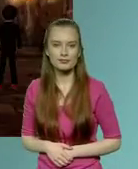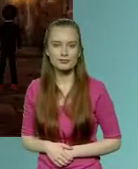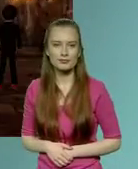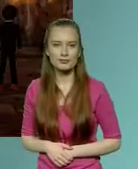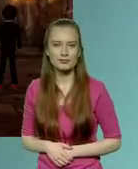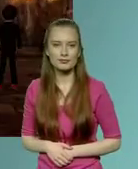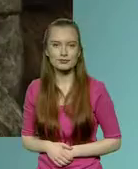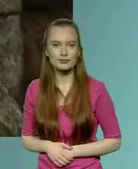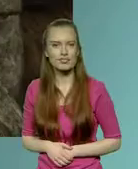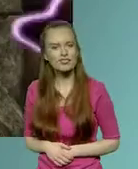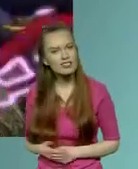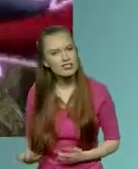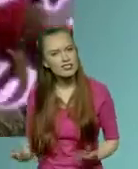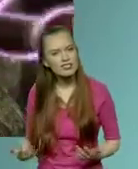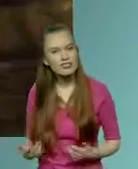Oh.